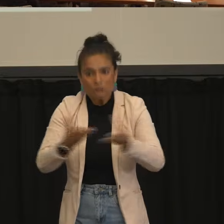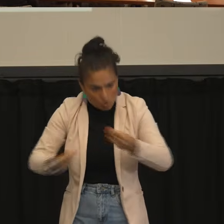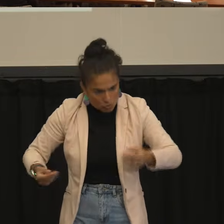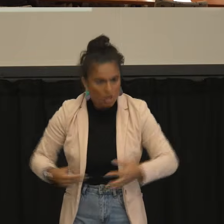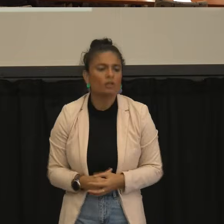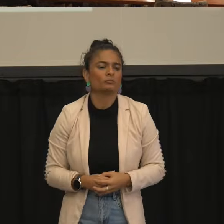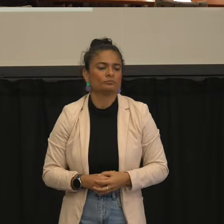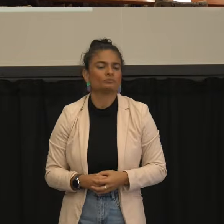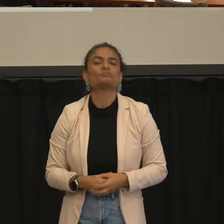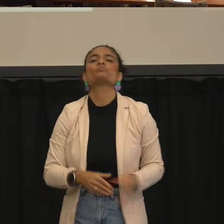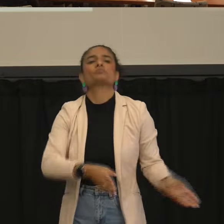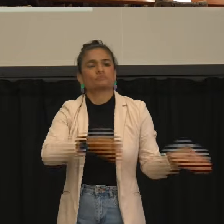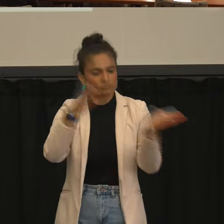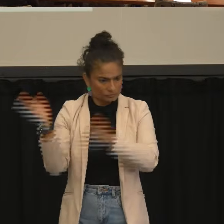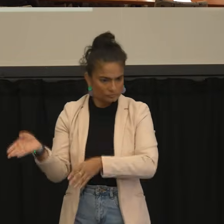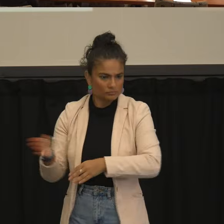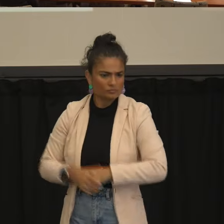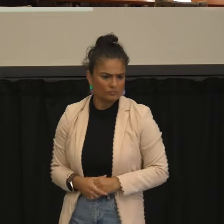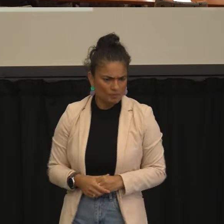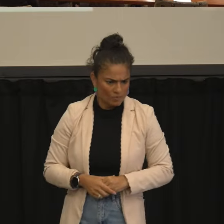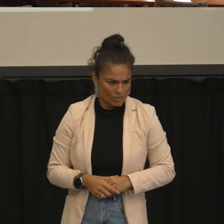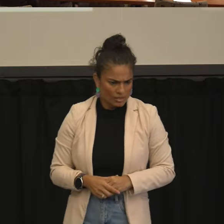then, of course, HandLab.